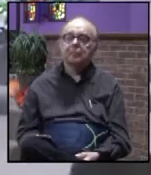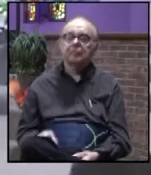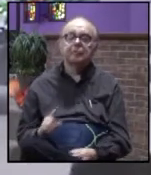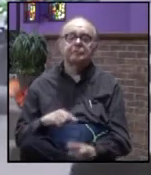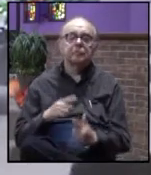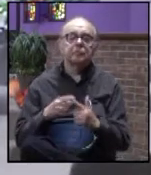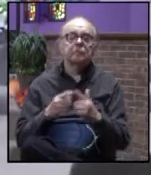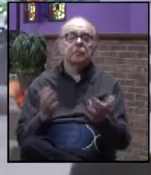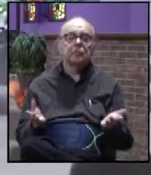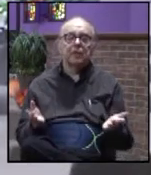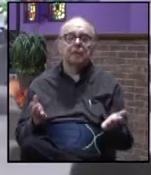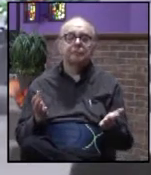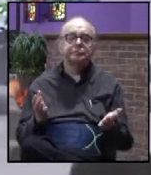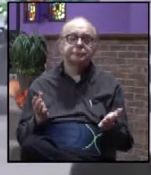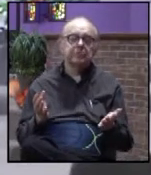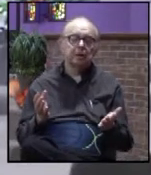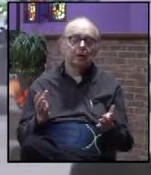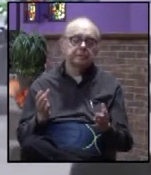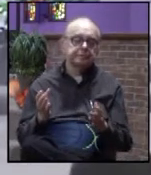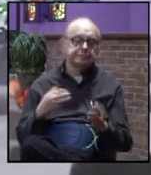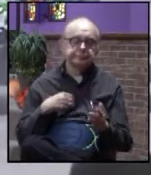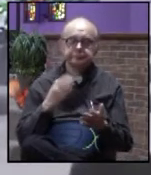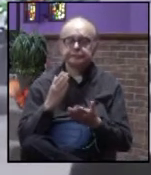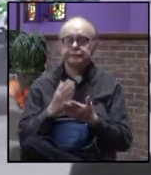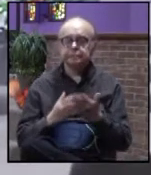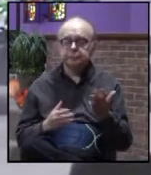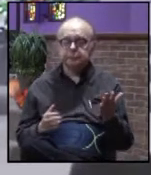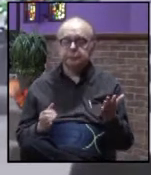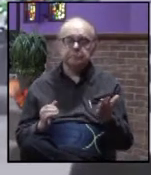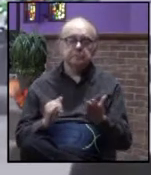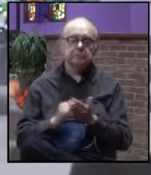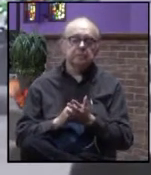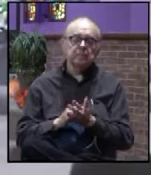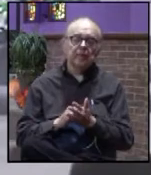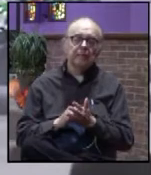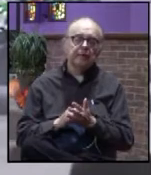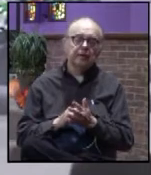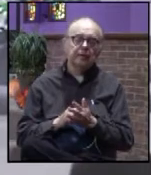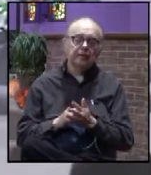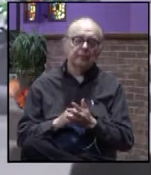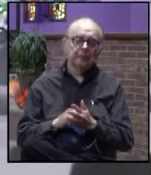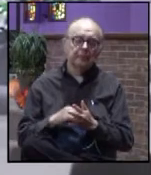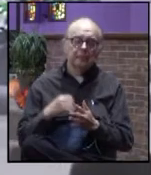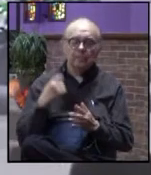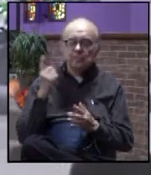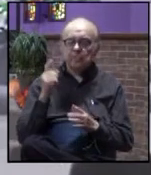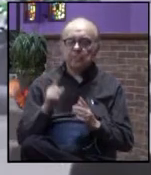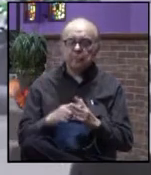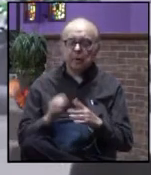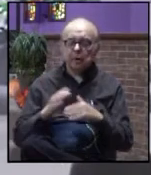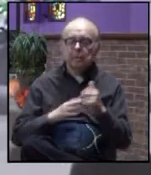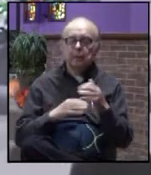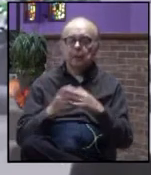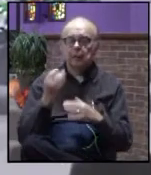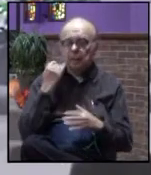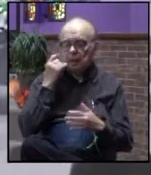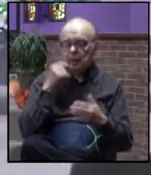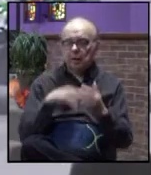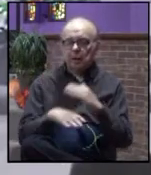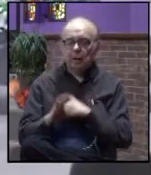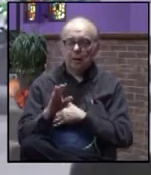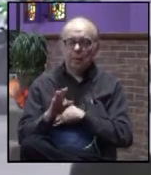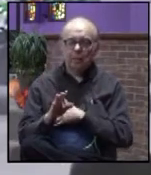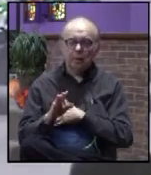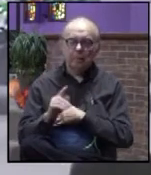And then, you know, and so they got some that are like different shapes and everything. And so you can start building. If you go into